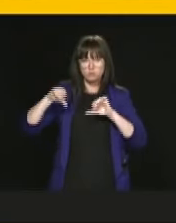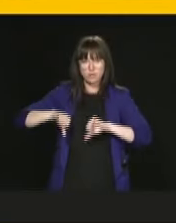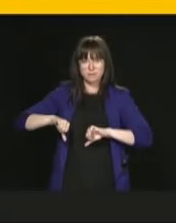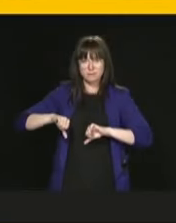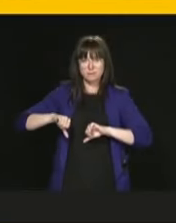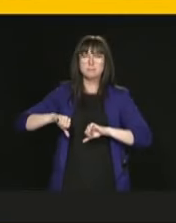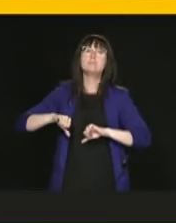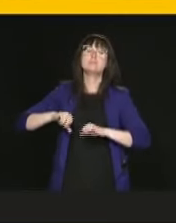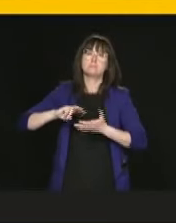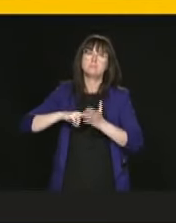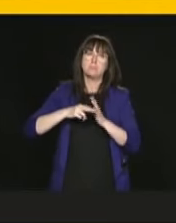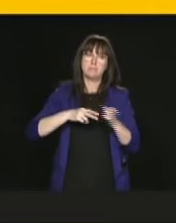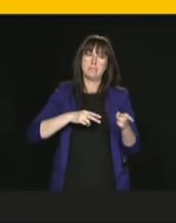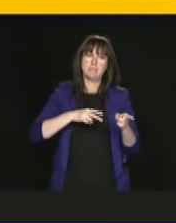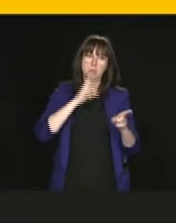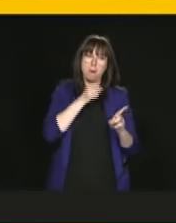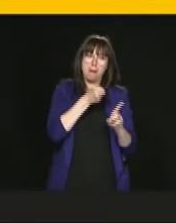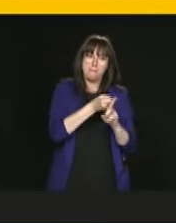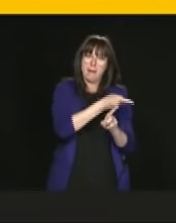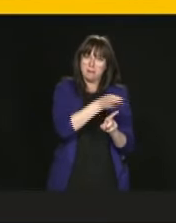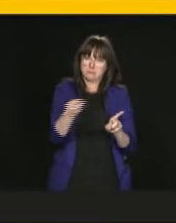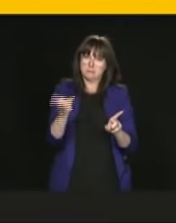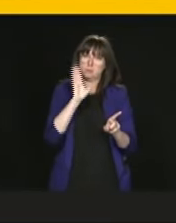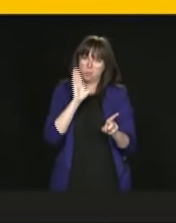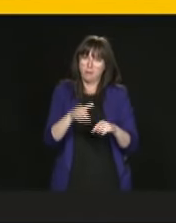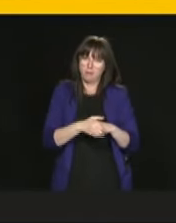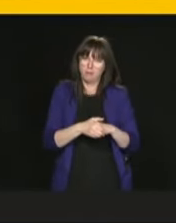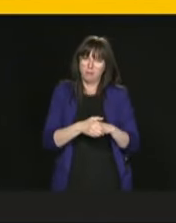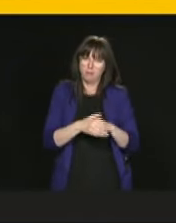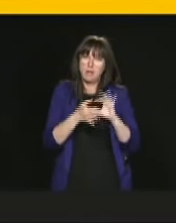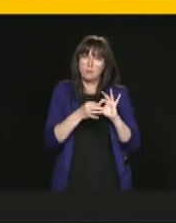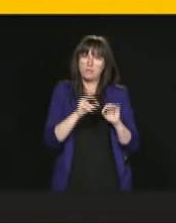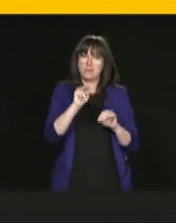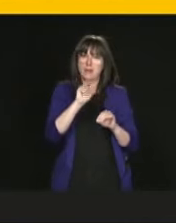in terms of its N95 capacity.